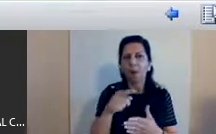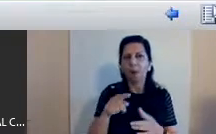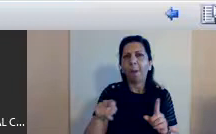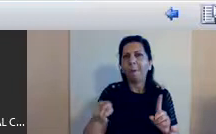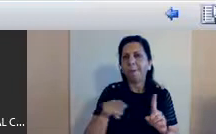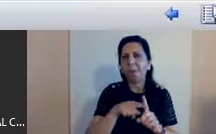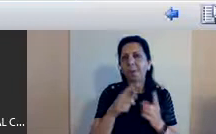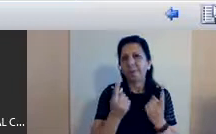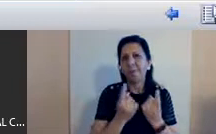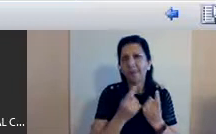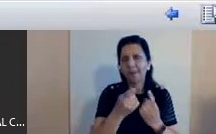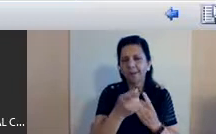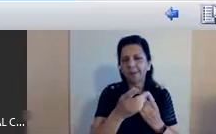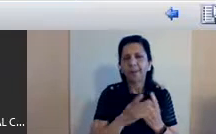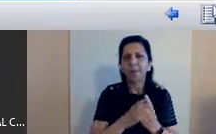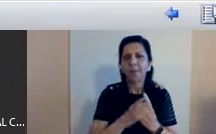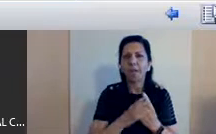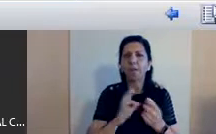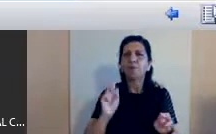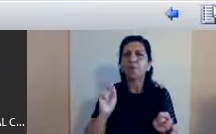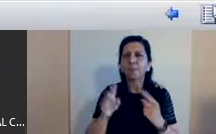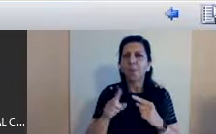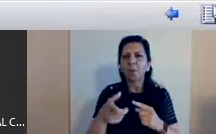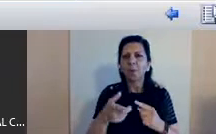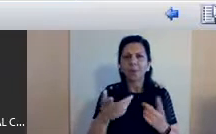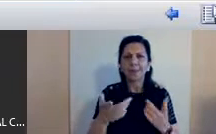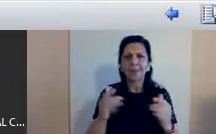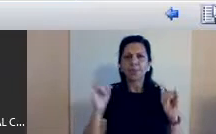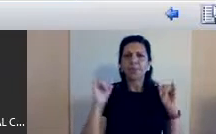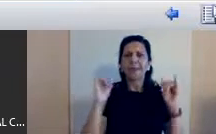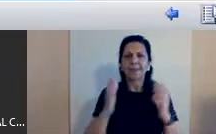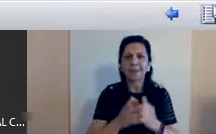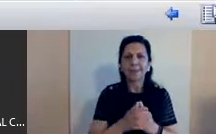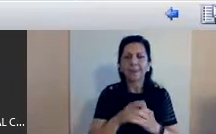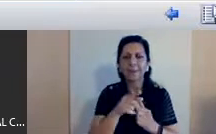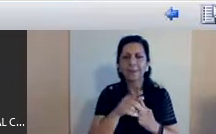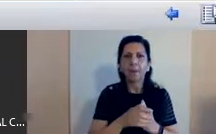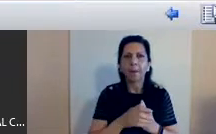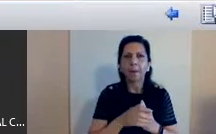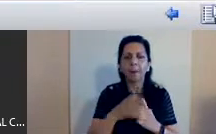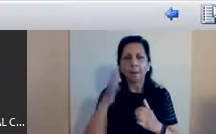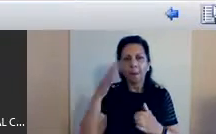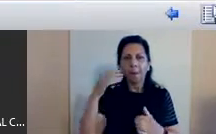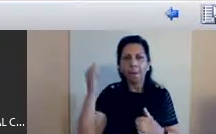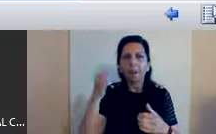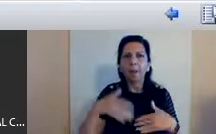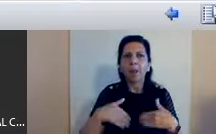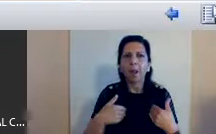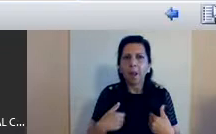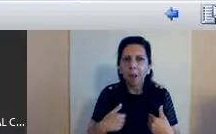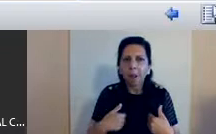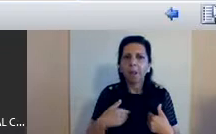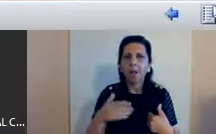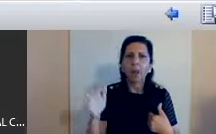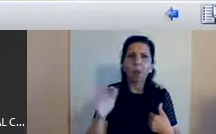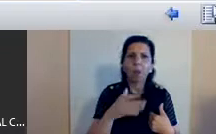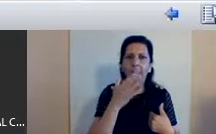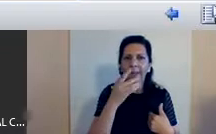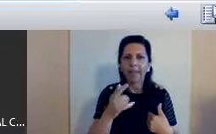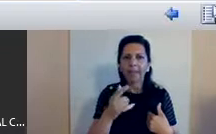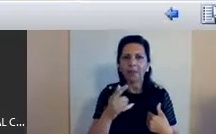positively come through in this response to the crisis, we've seen the mental health helpline, and I say really good uptake, really important